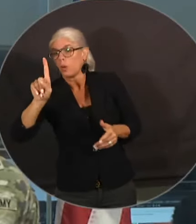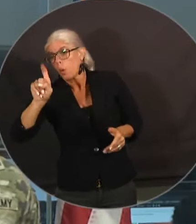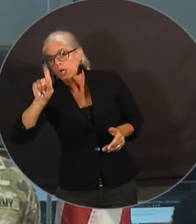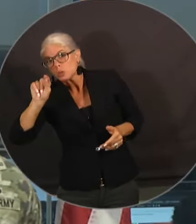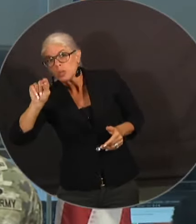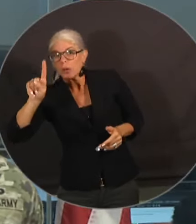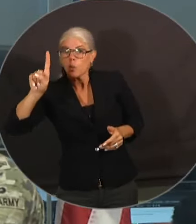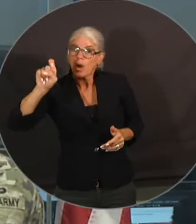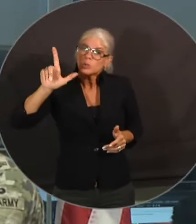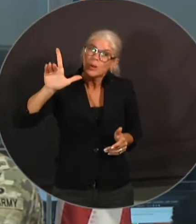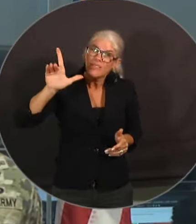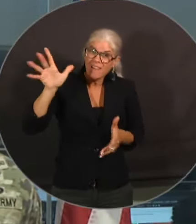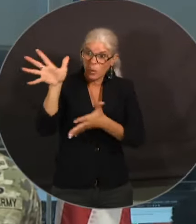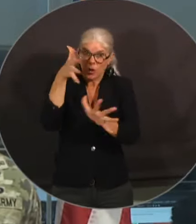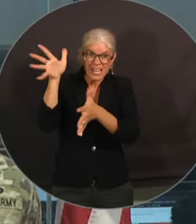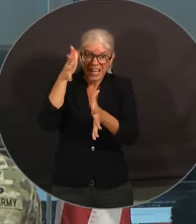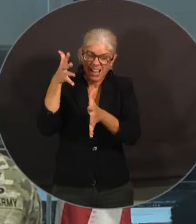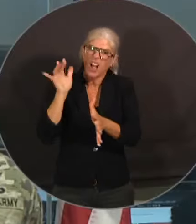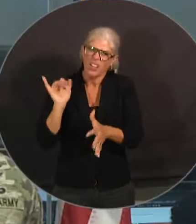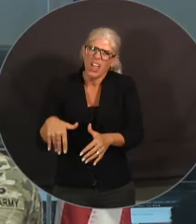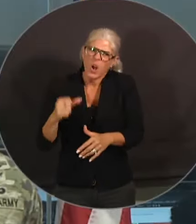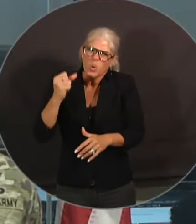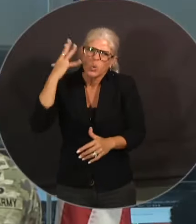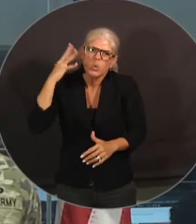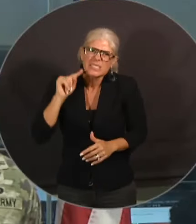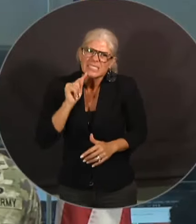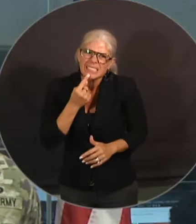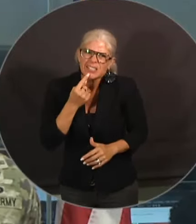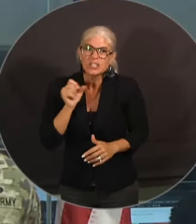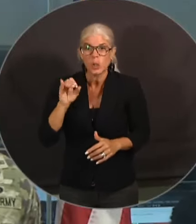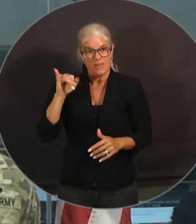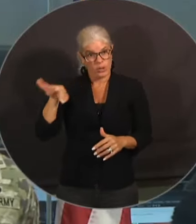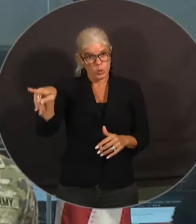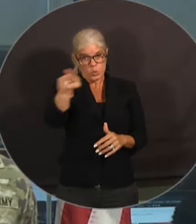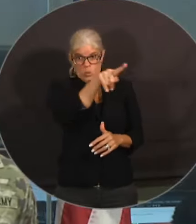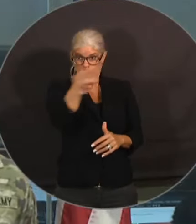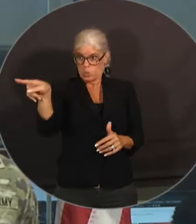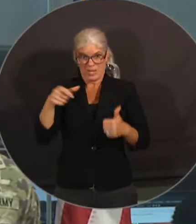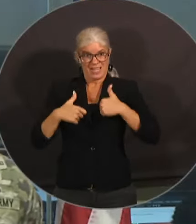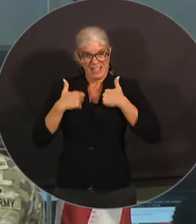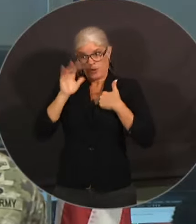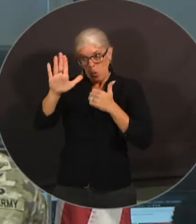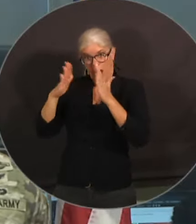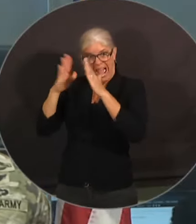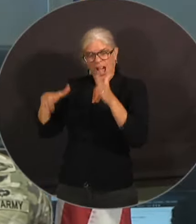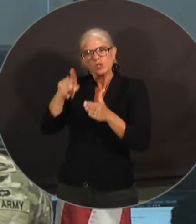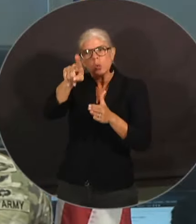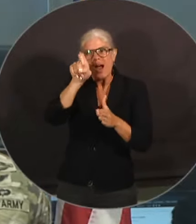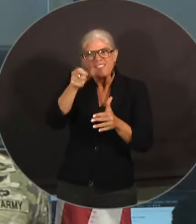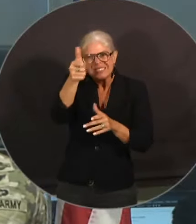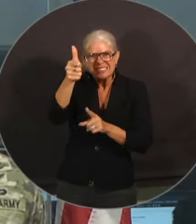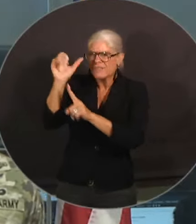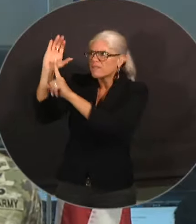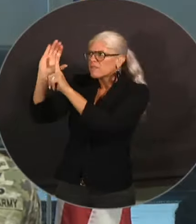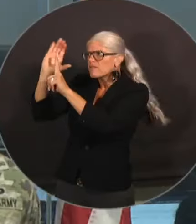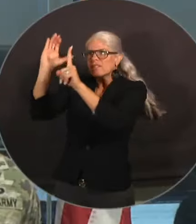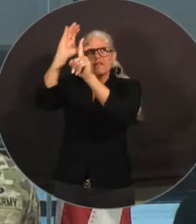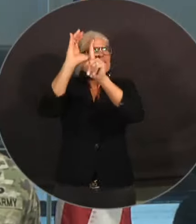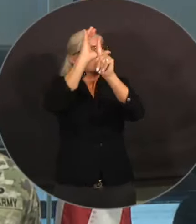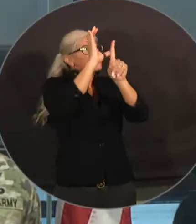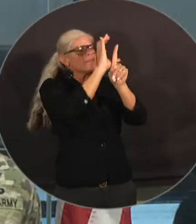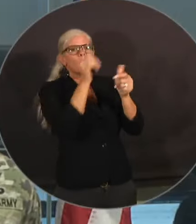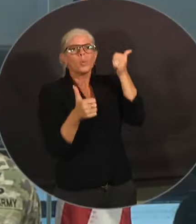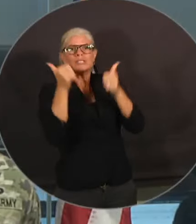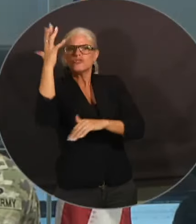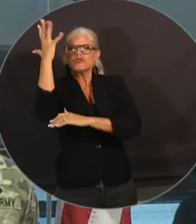talking about, that is going to be. So you just as a resident, you look, you see, you think about, assess the risk, and there may be places, as Kevin said, you